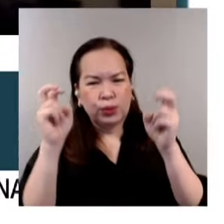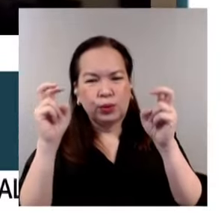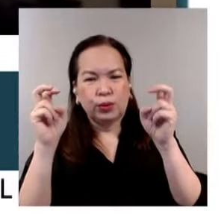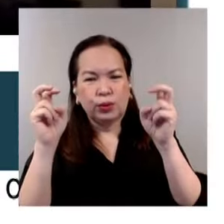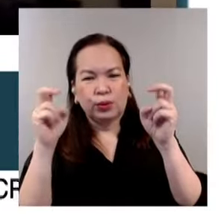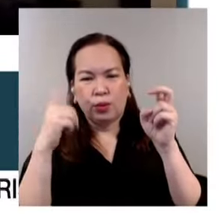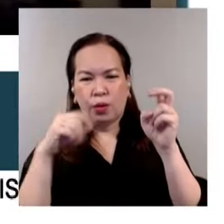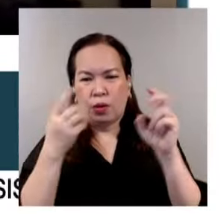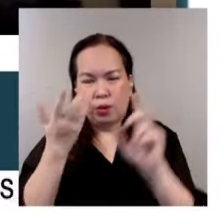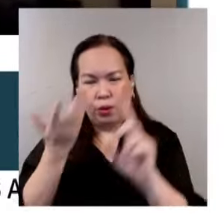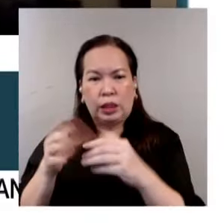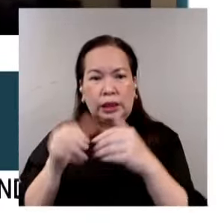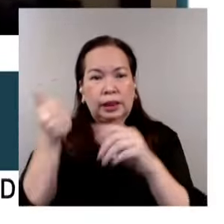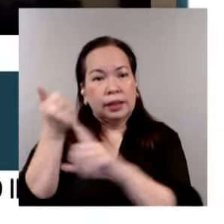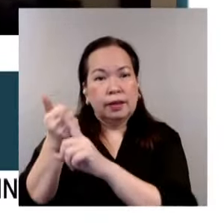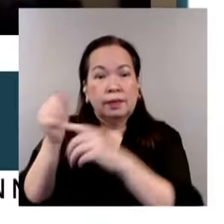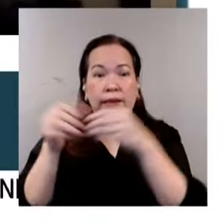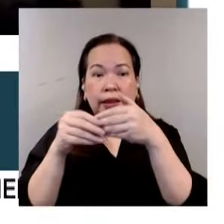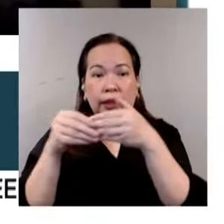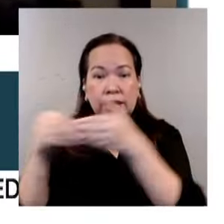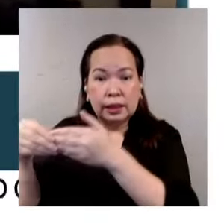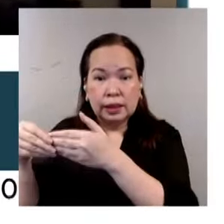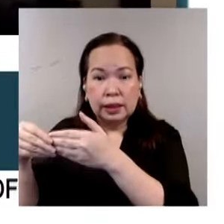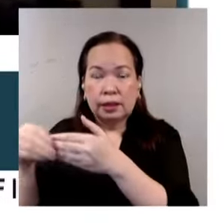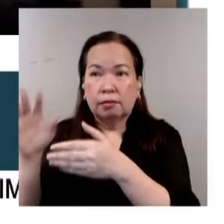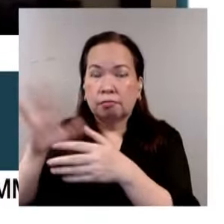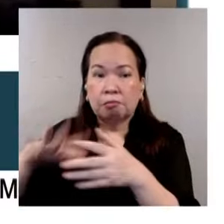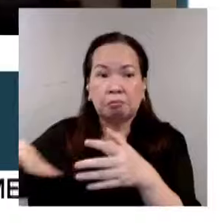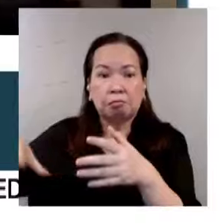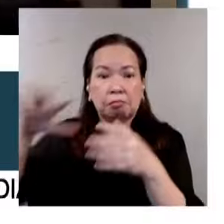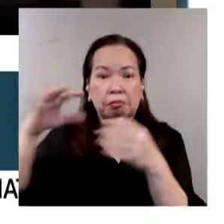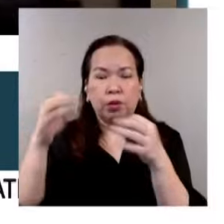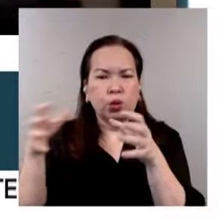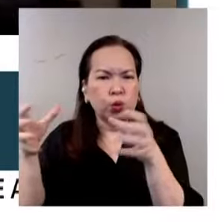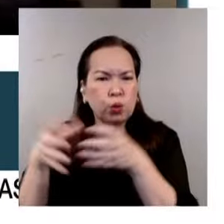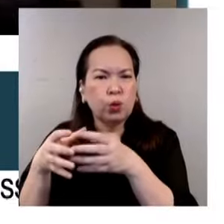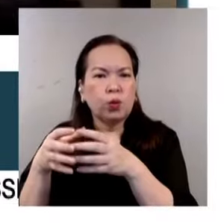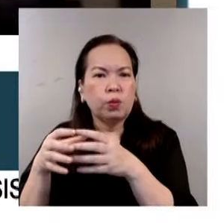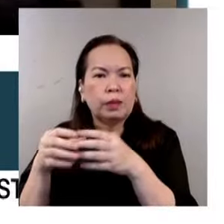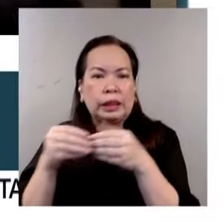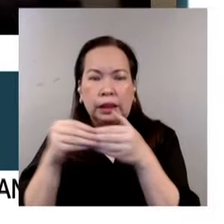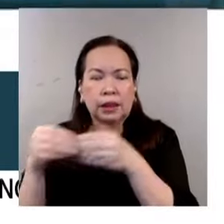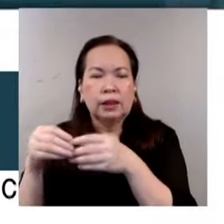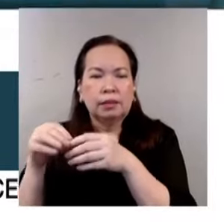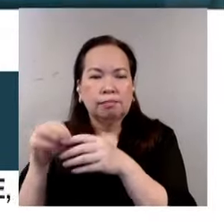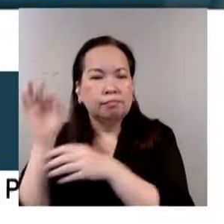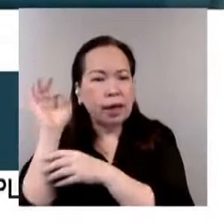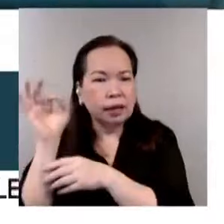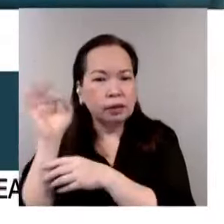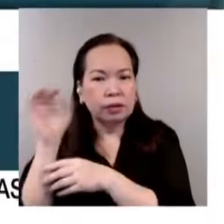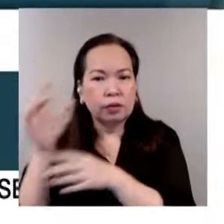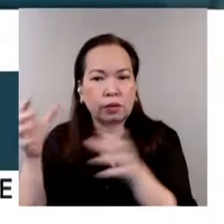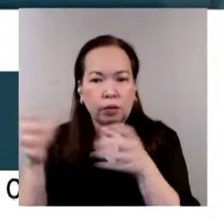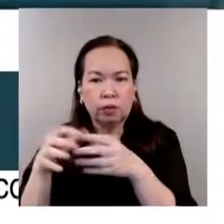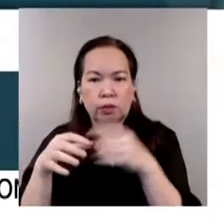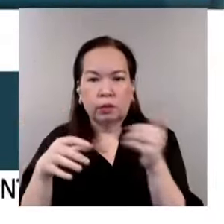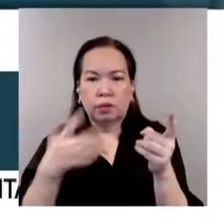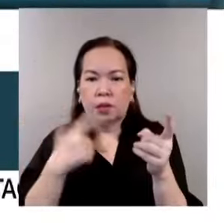a leader, spiritual leader of a group. Then you know there might